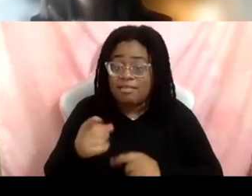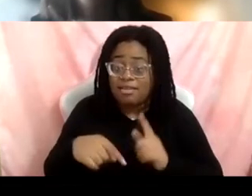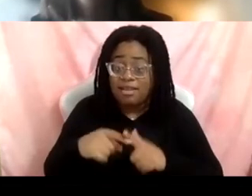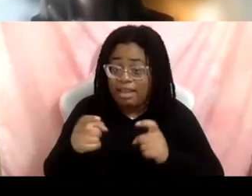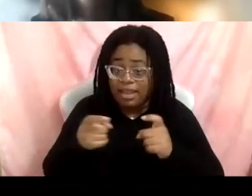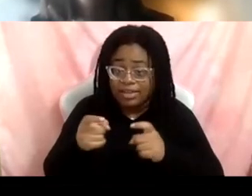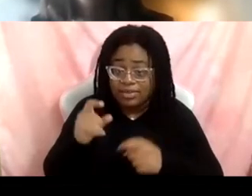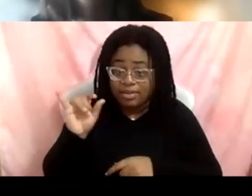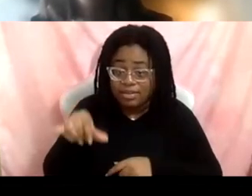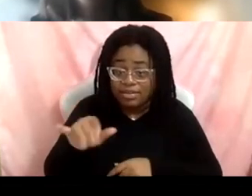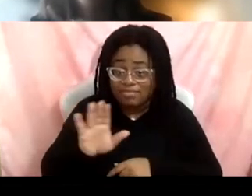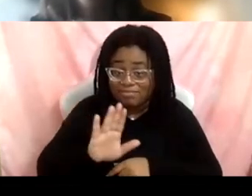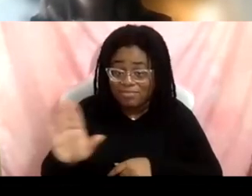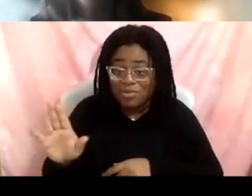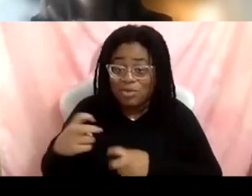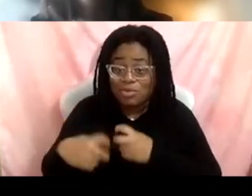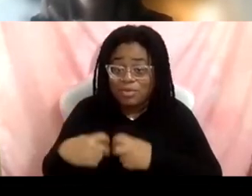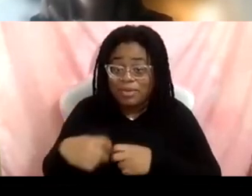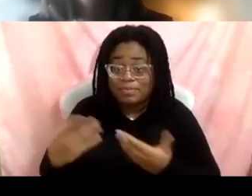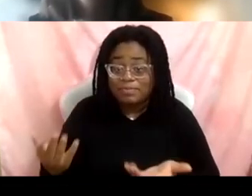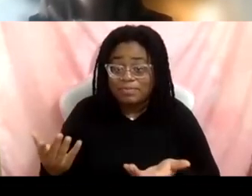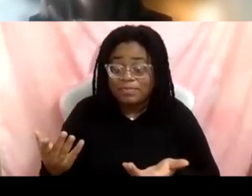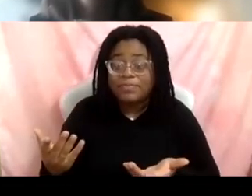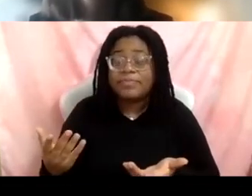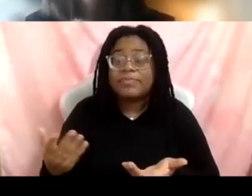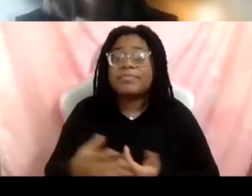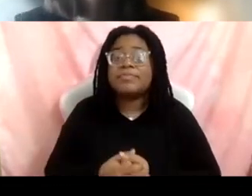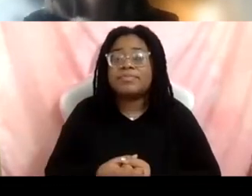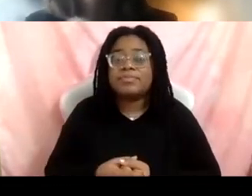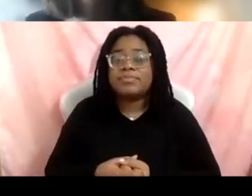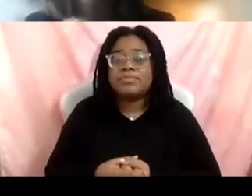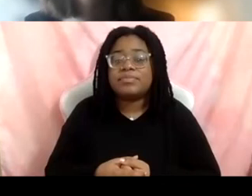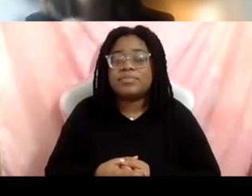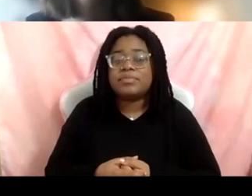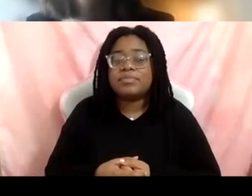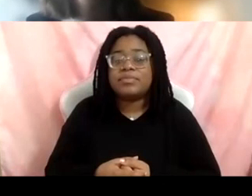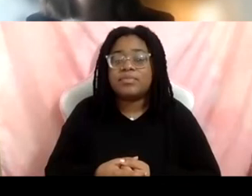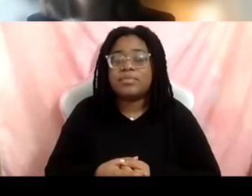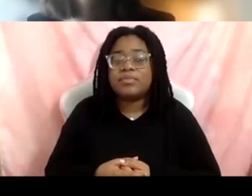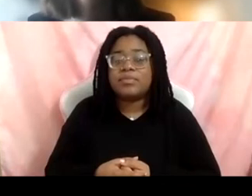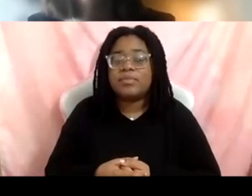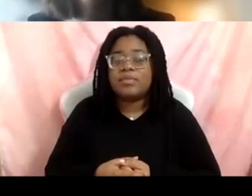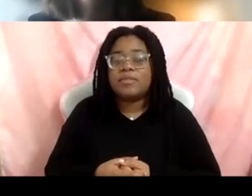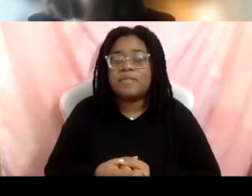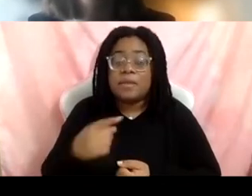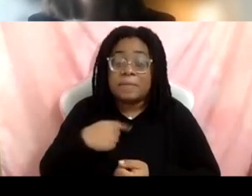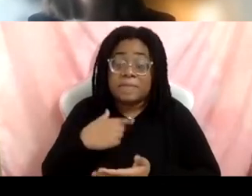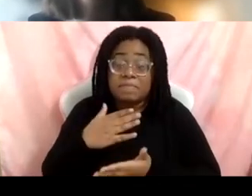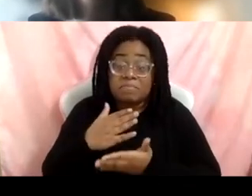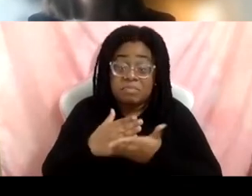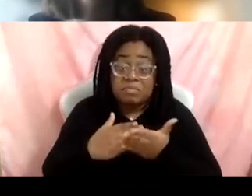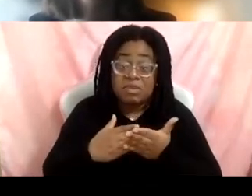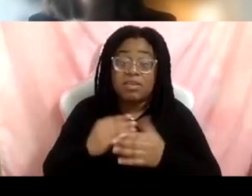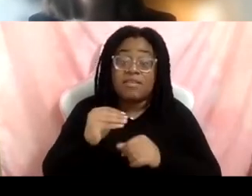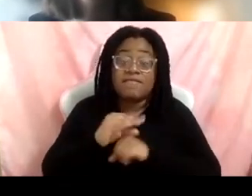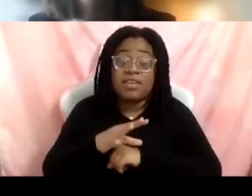that, that's their problem. And as a piece of advice from Ang Lee,